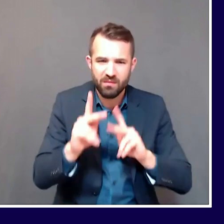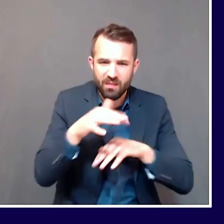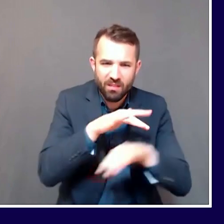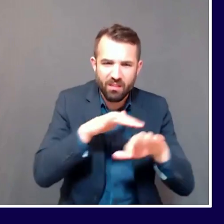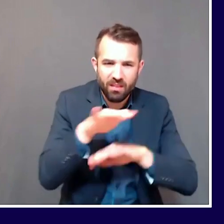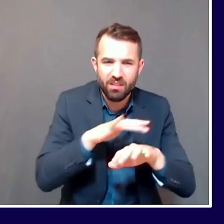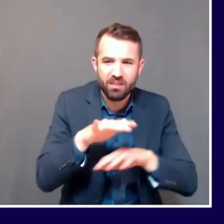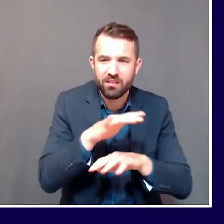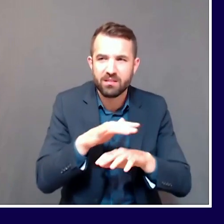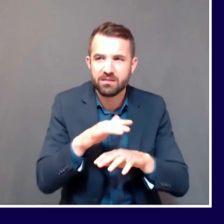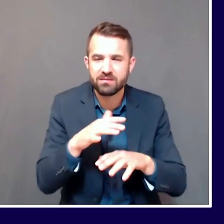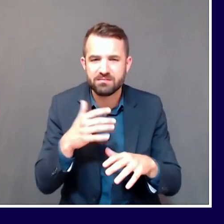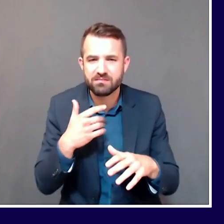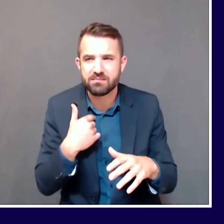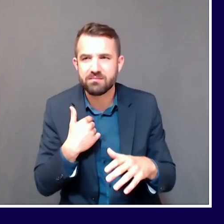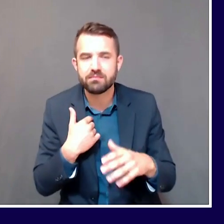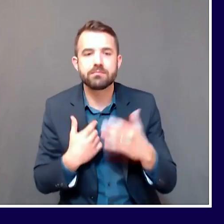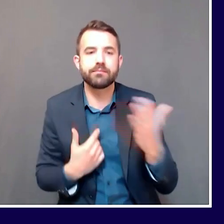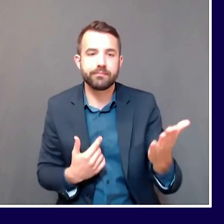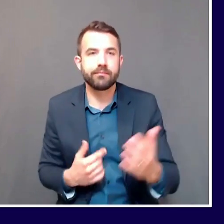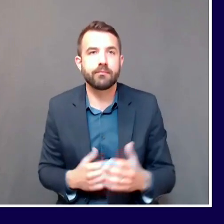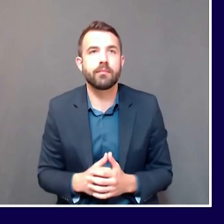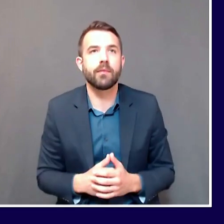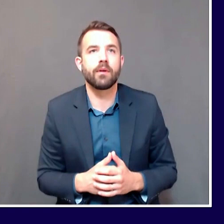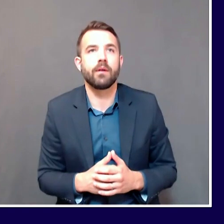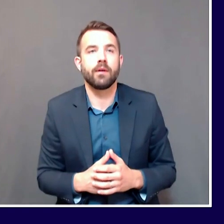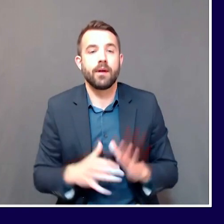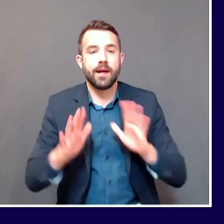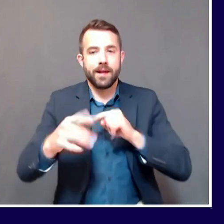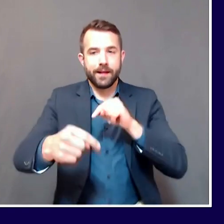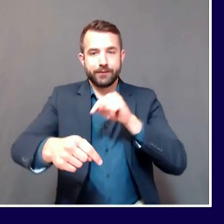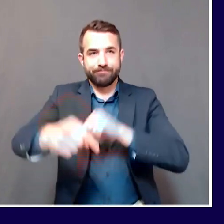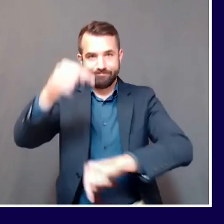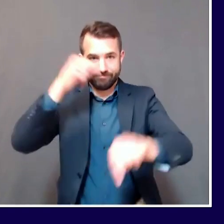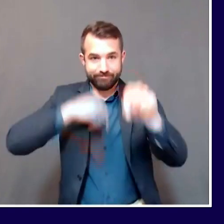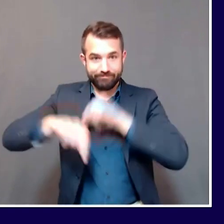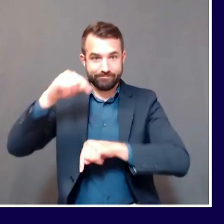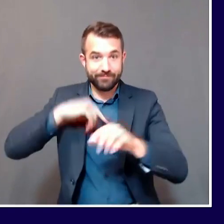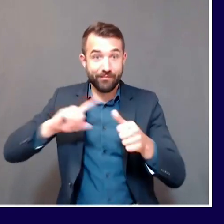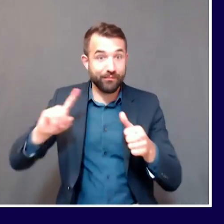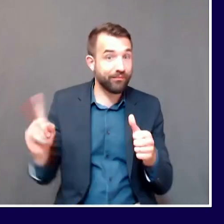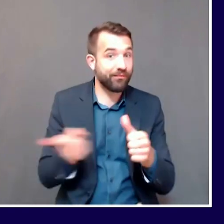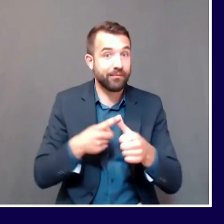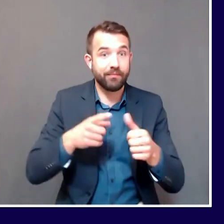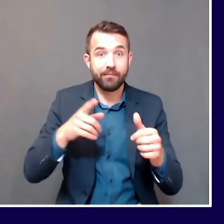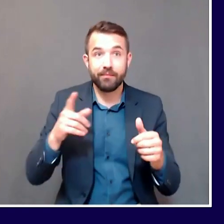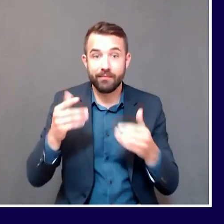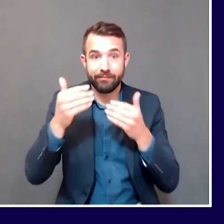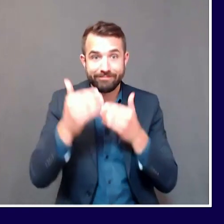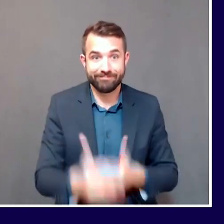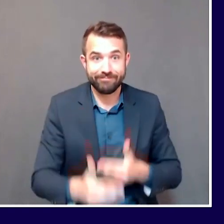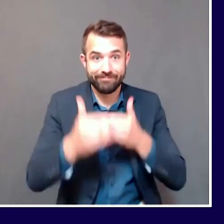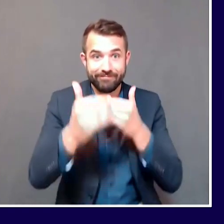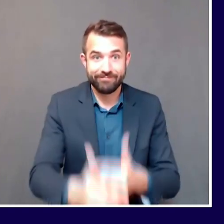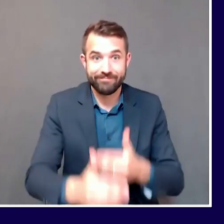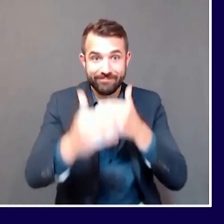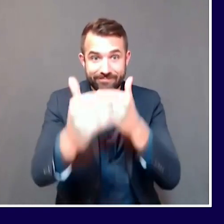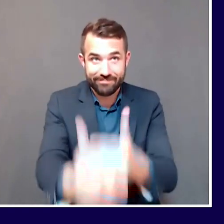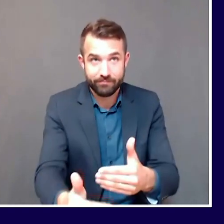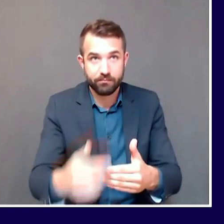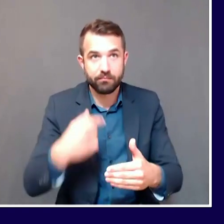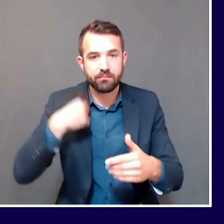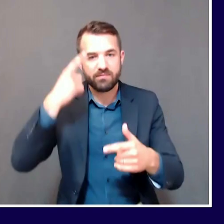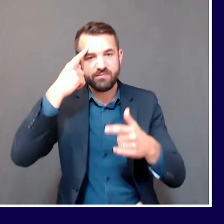to the original plan for restarting the Maine economy. We decided that as we were tiering and phasing in